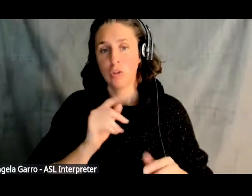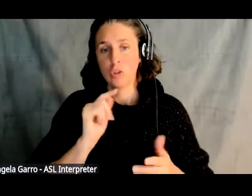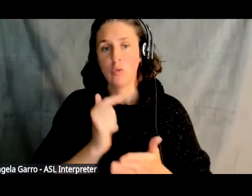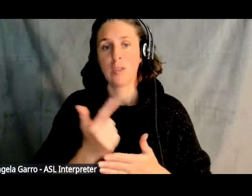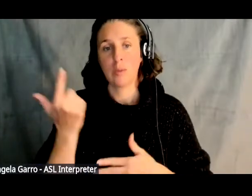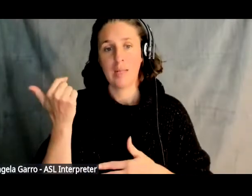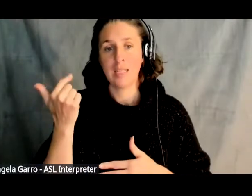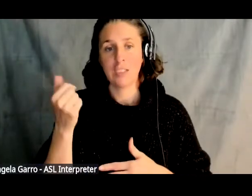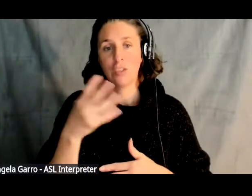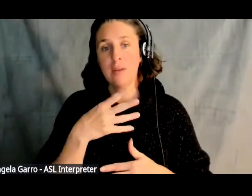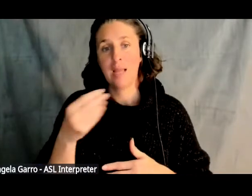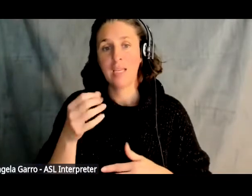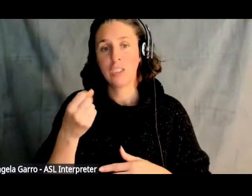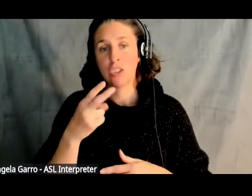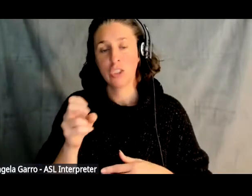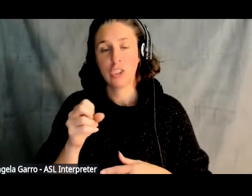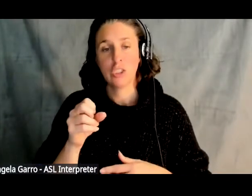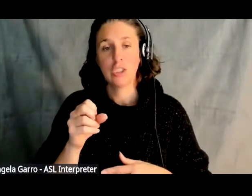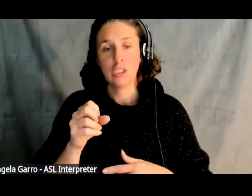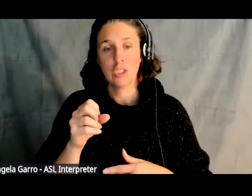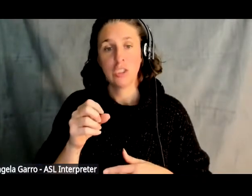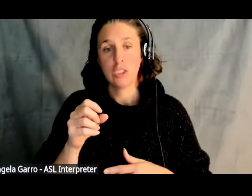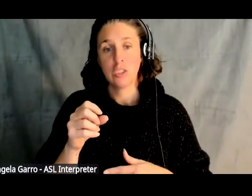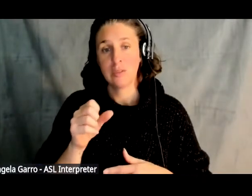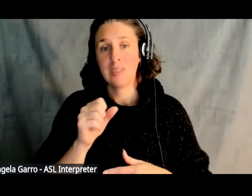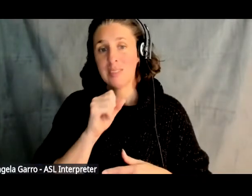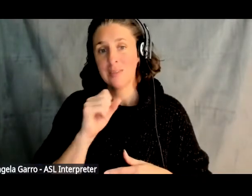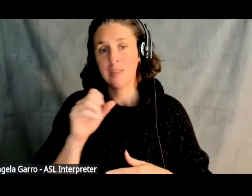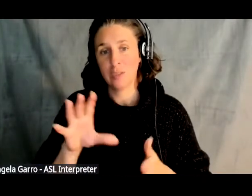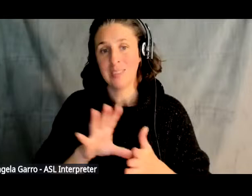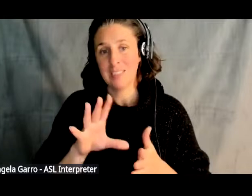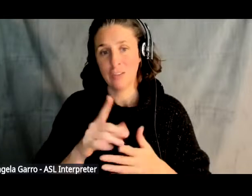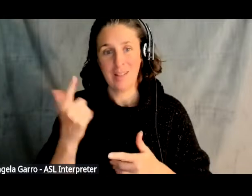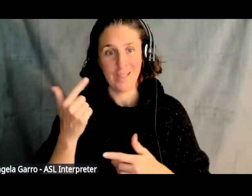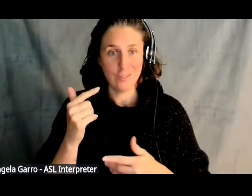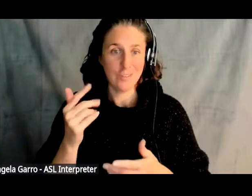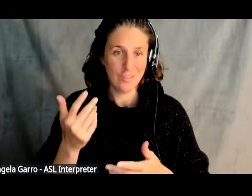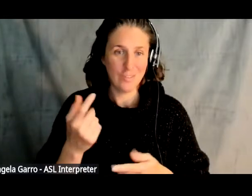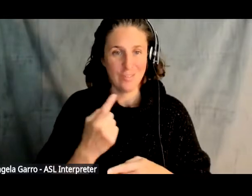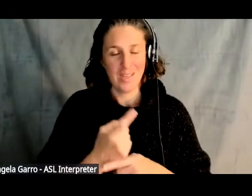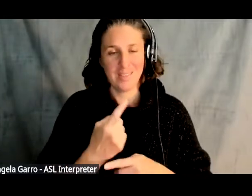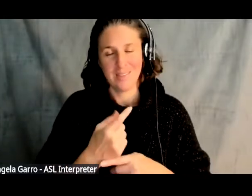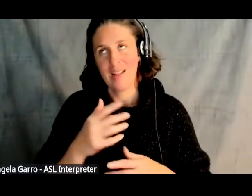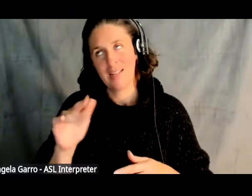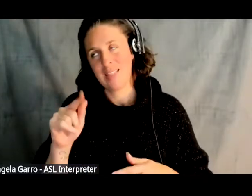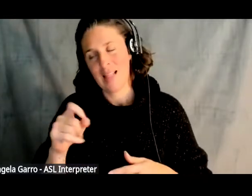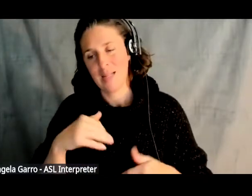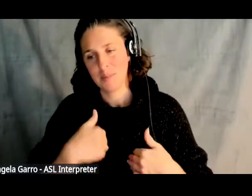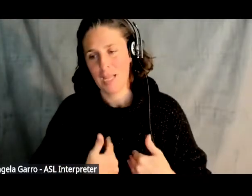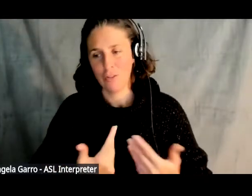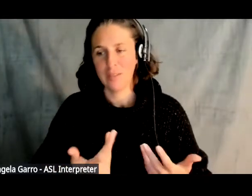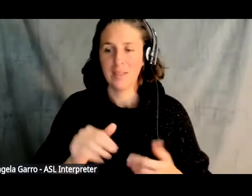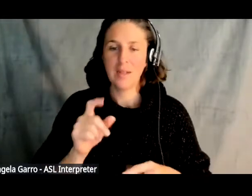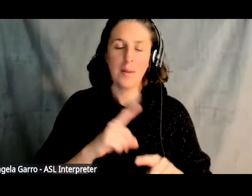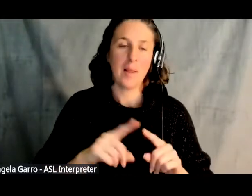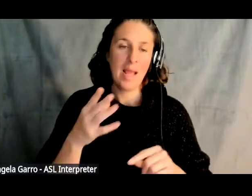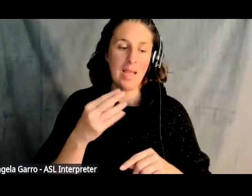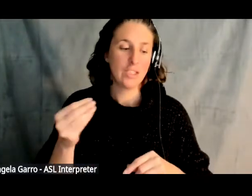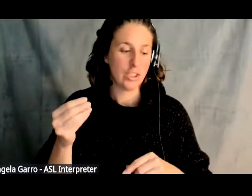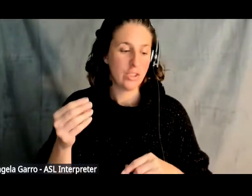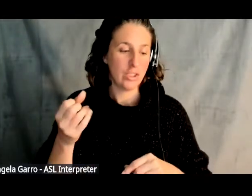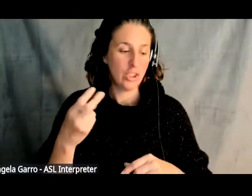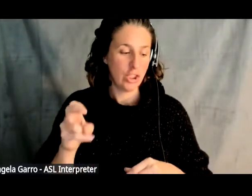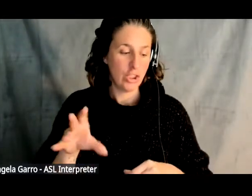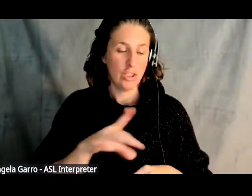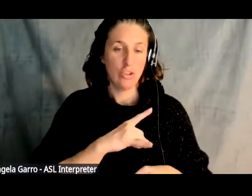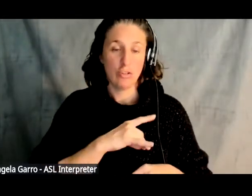last year and she was she was a senior last year, so that makes sense. It's late. I don't know, I'm tired. And she took an